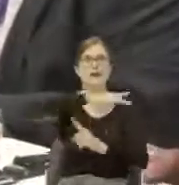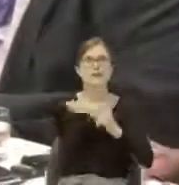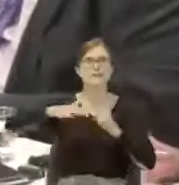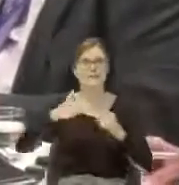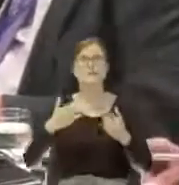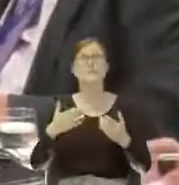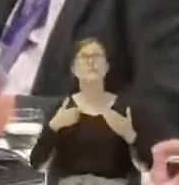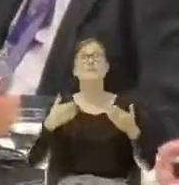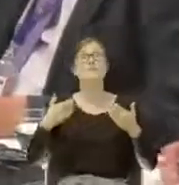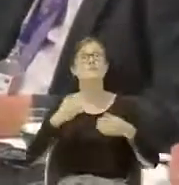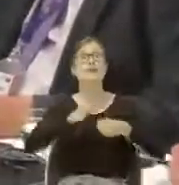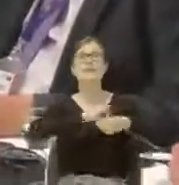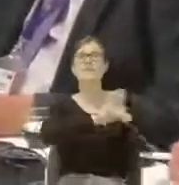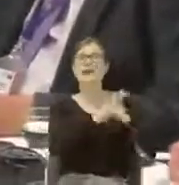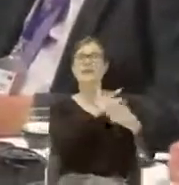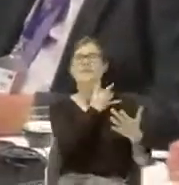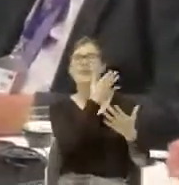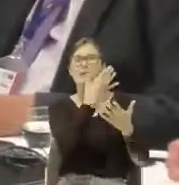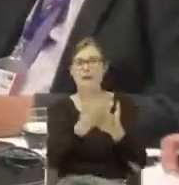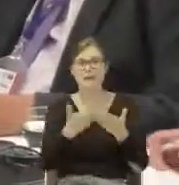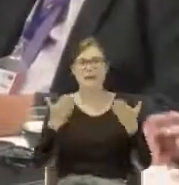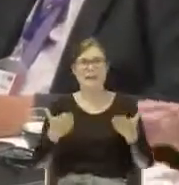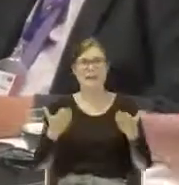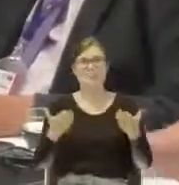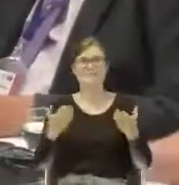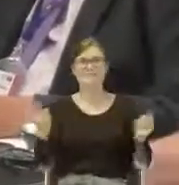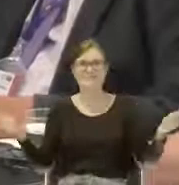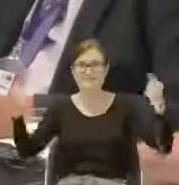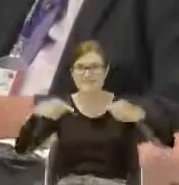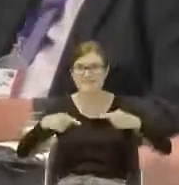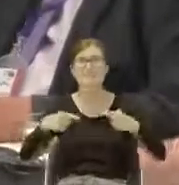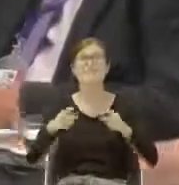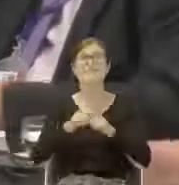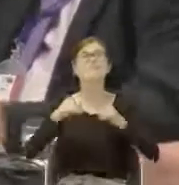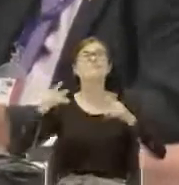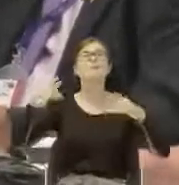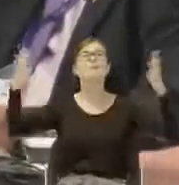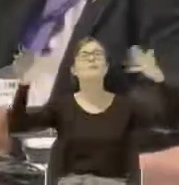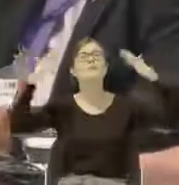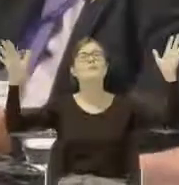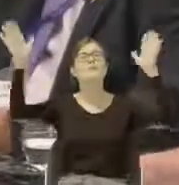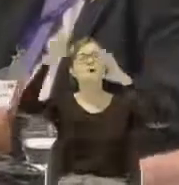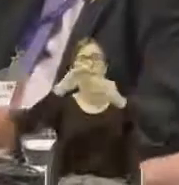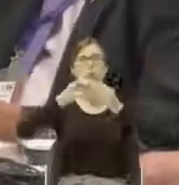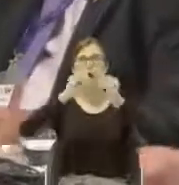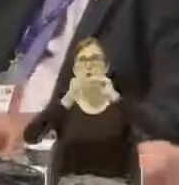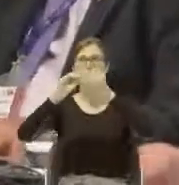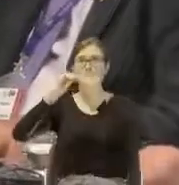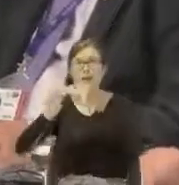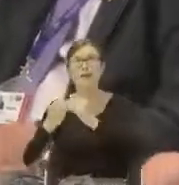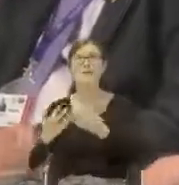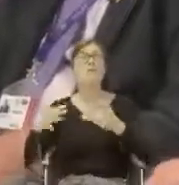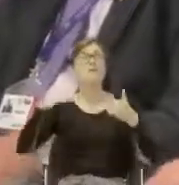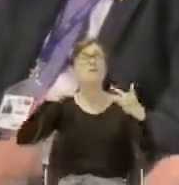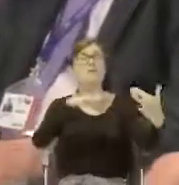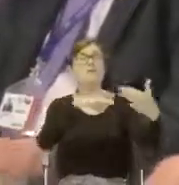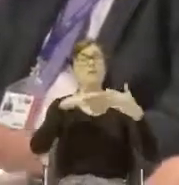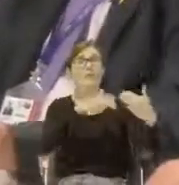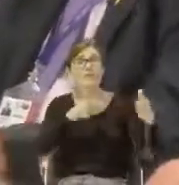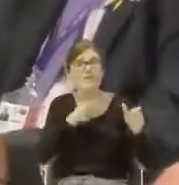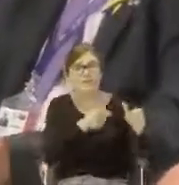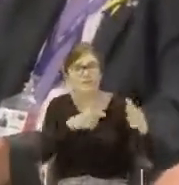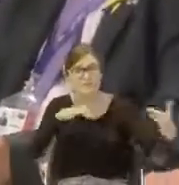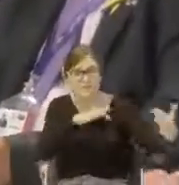crisis, conflicts, and also capital. So I think this is very important that they're being gathered here today